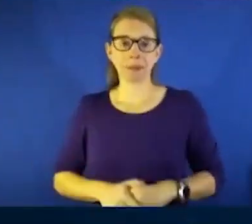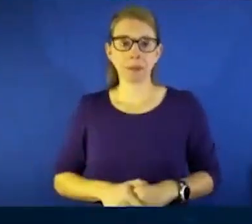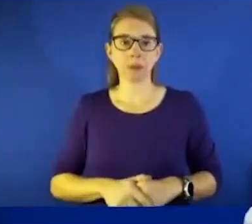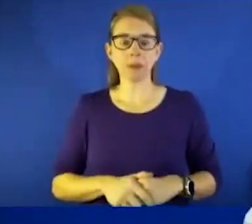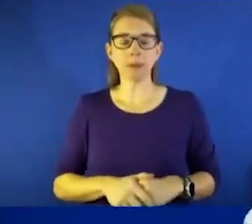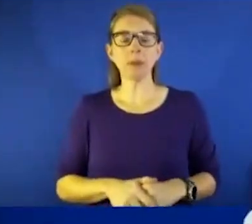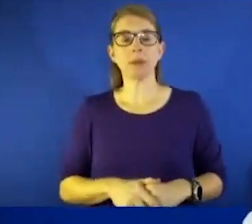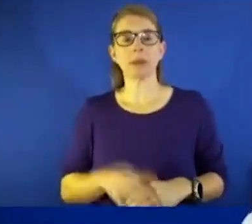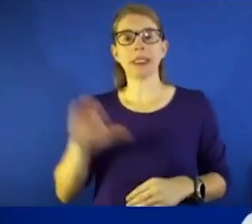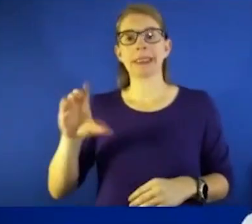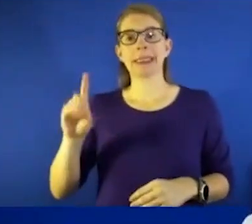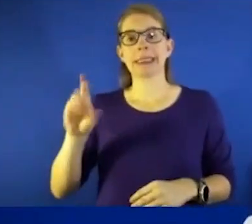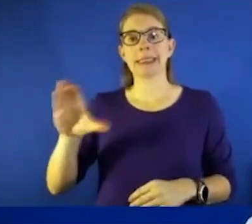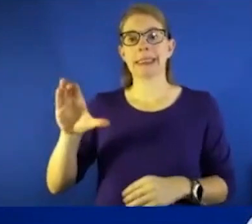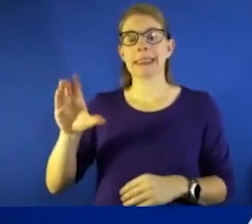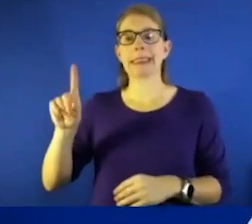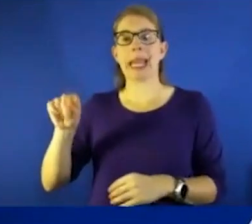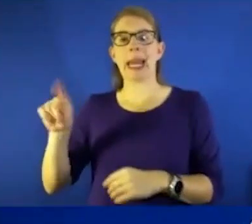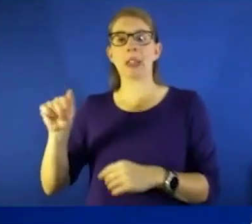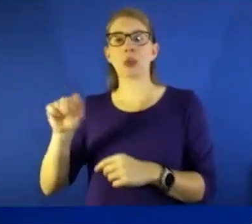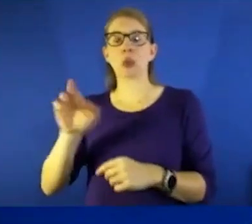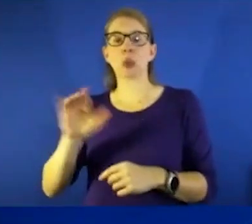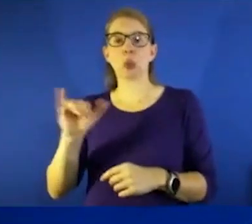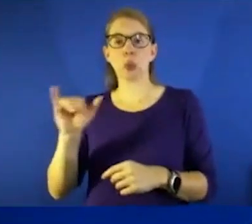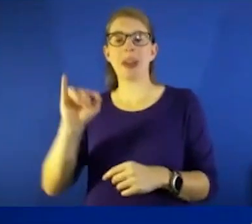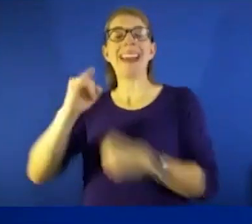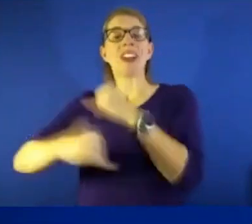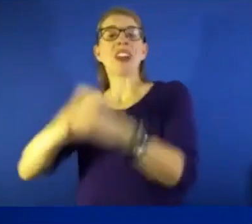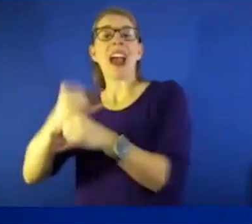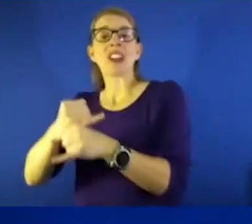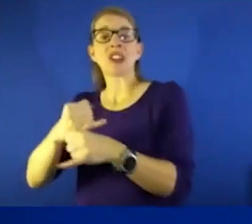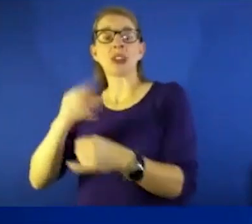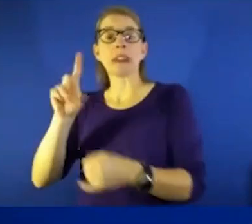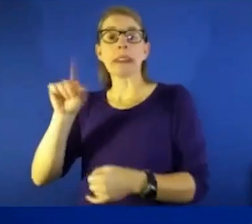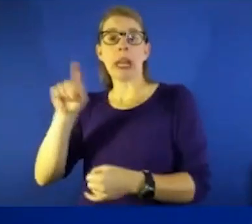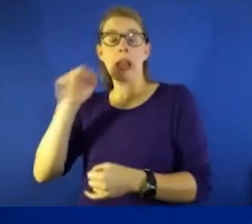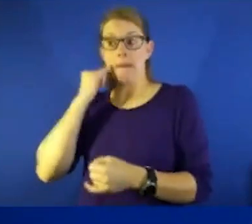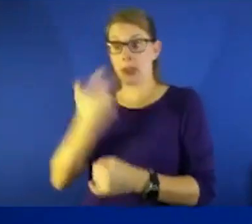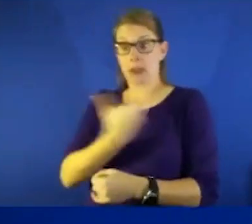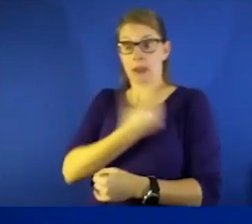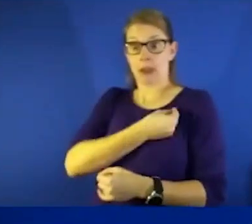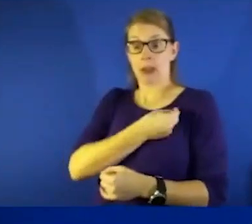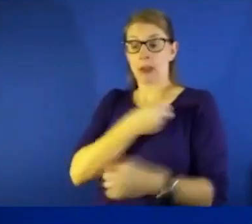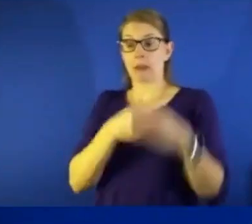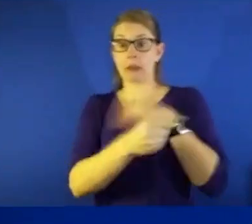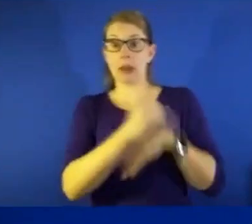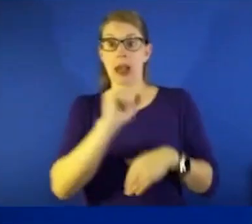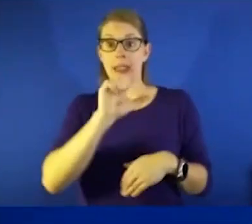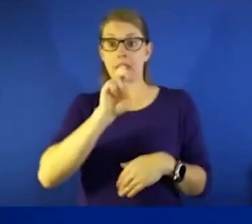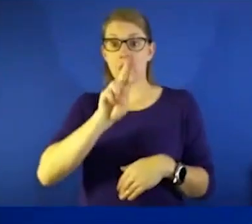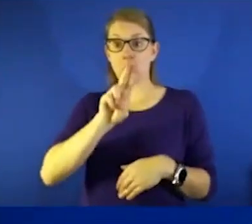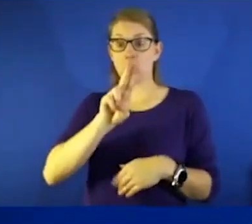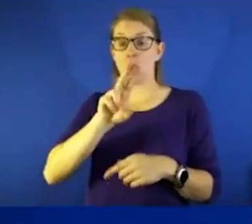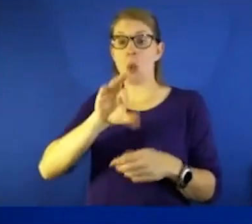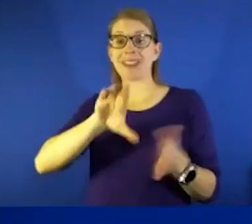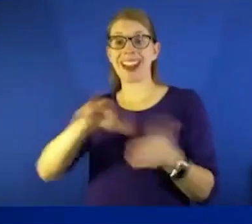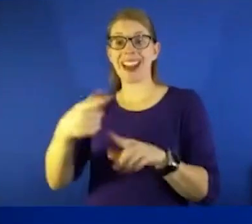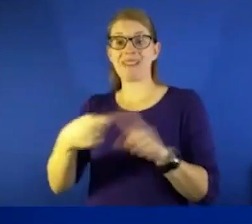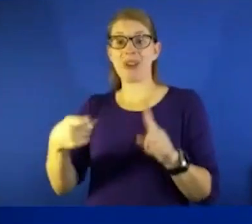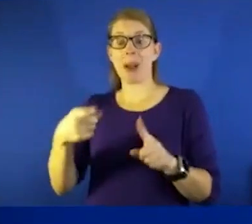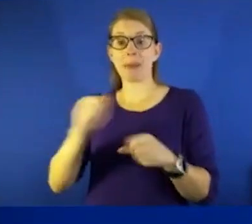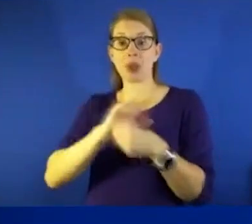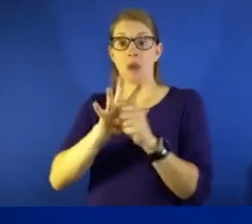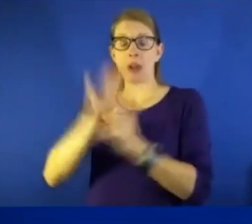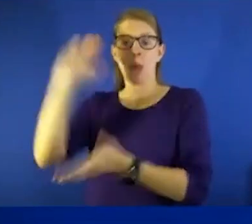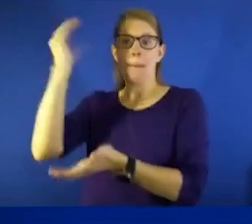data. We're seeing it in some of the international data, that if you've been vaccinated, your chance of ending up in the ICU or dying from this is really diminished by